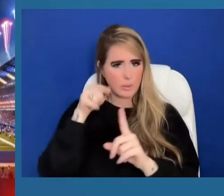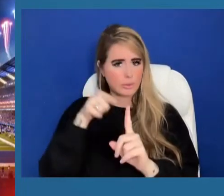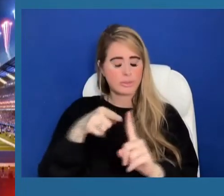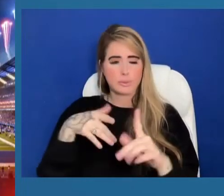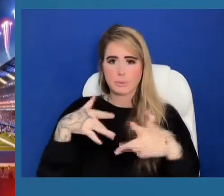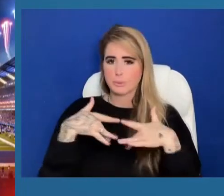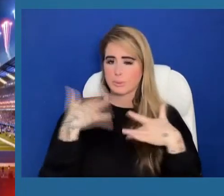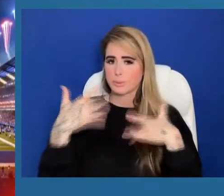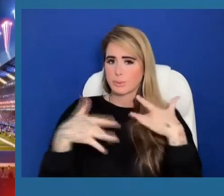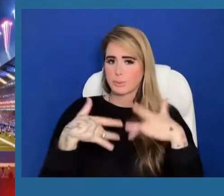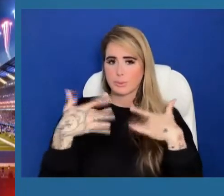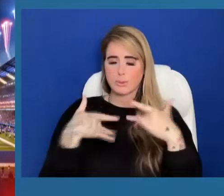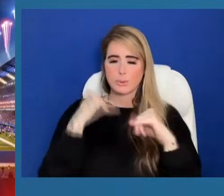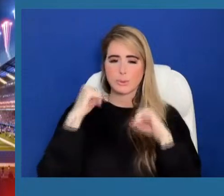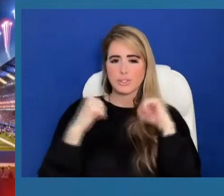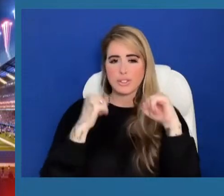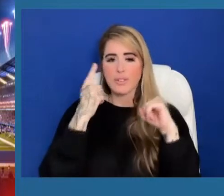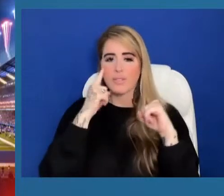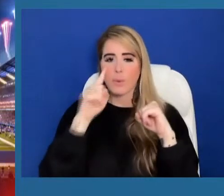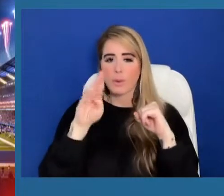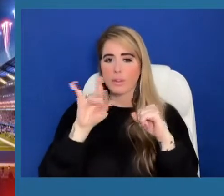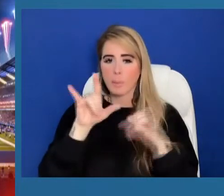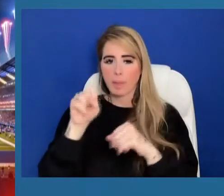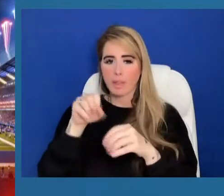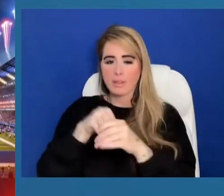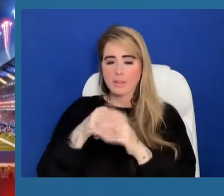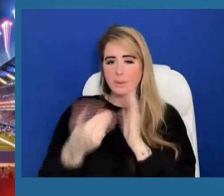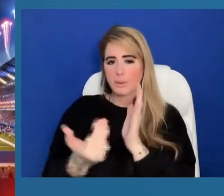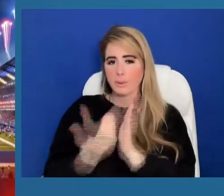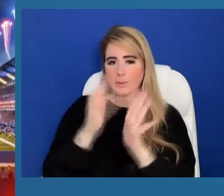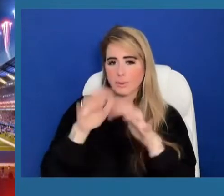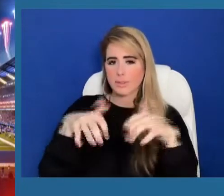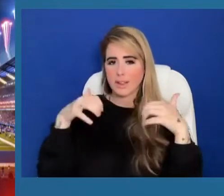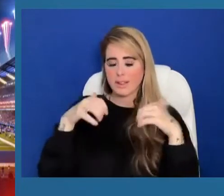to cheer on the Buffalo Bills in the new Highmark Stadium. Governor Hochul.